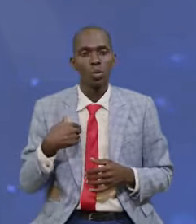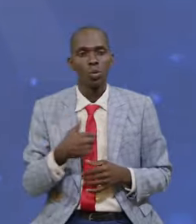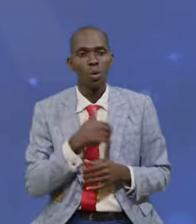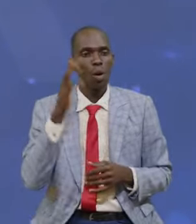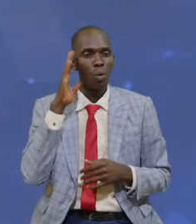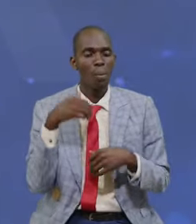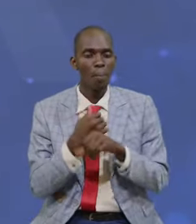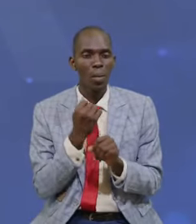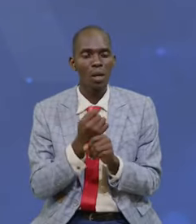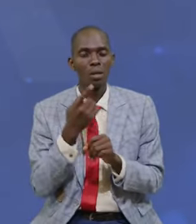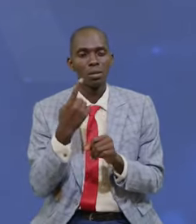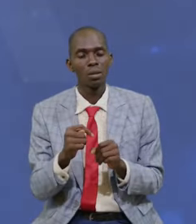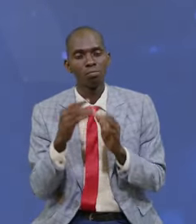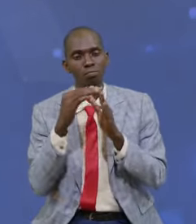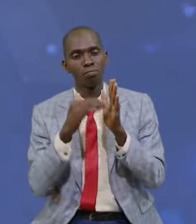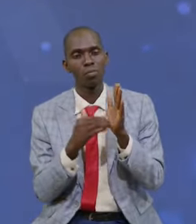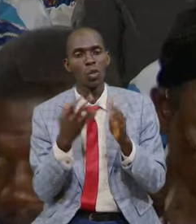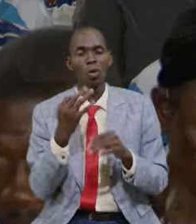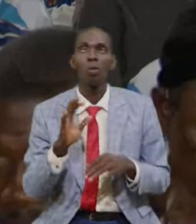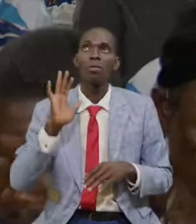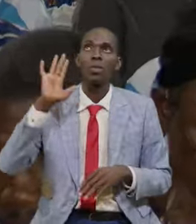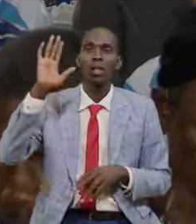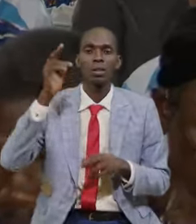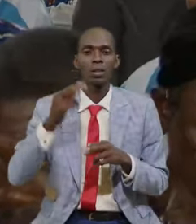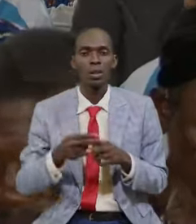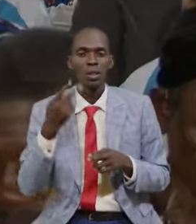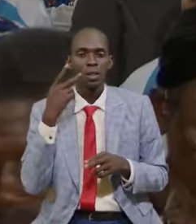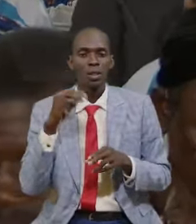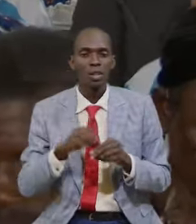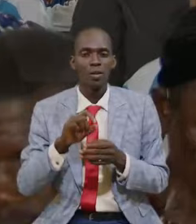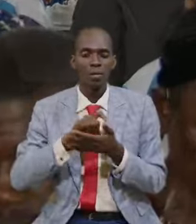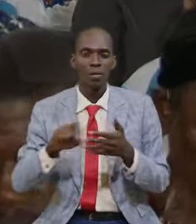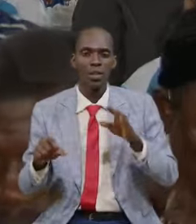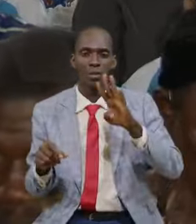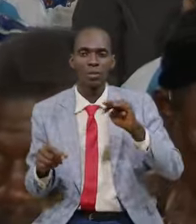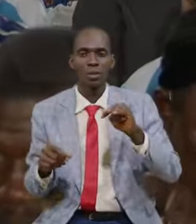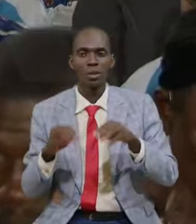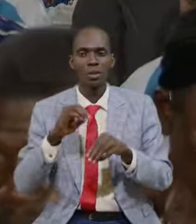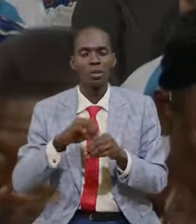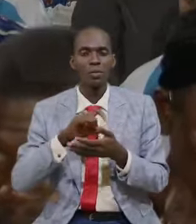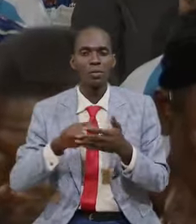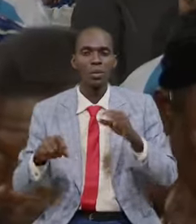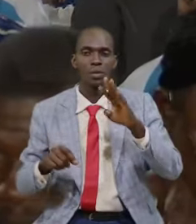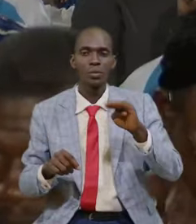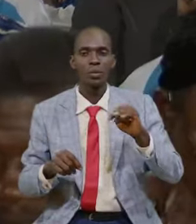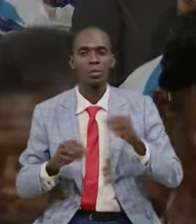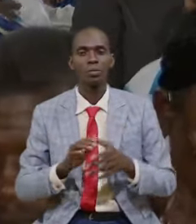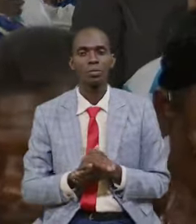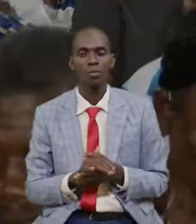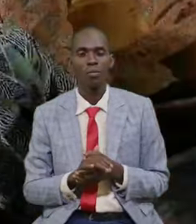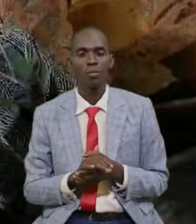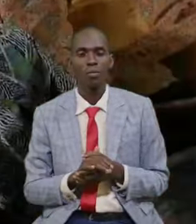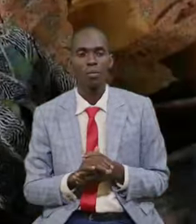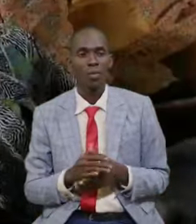mention of thy name. Look at verse 14. Verse 14, they are dead. You